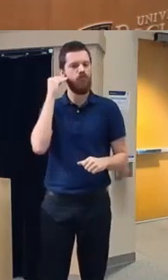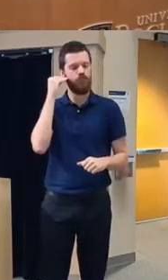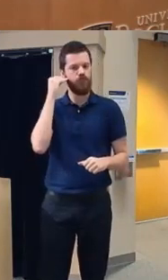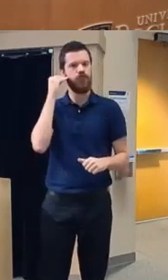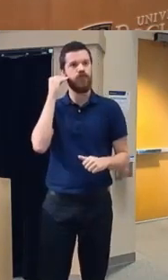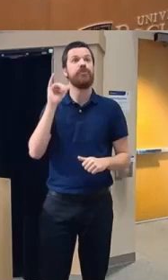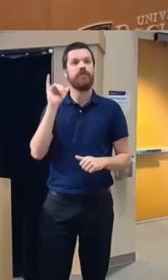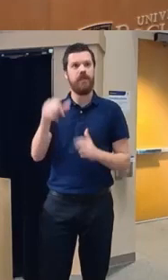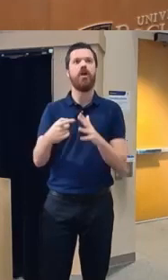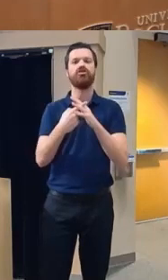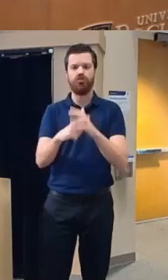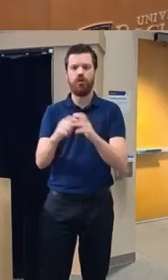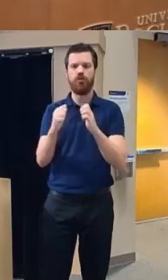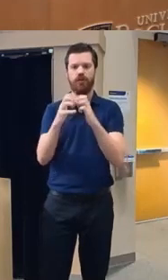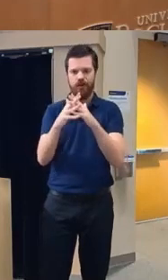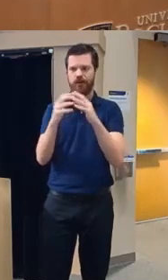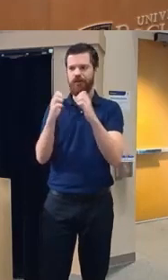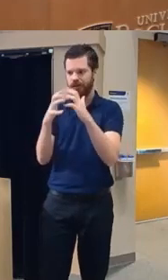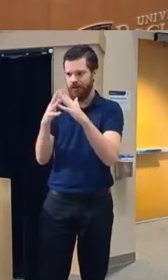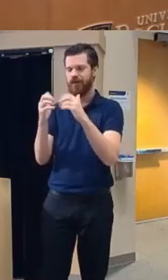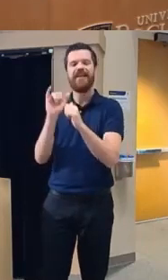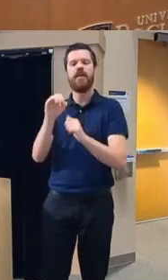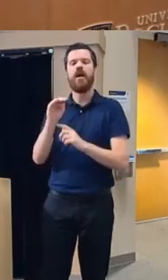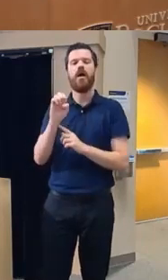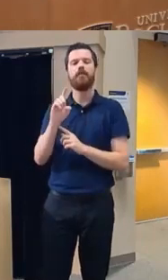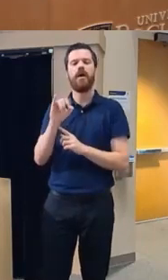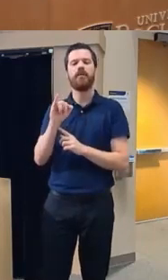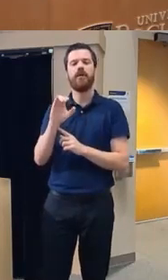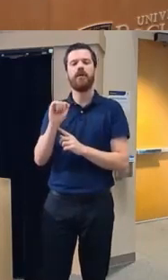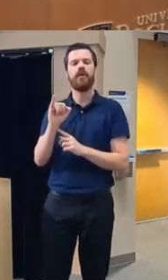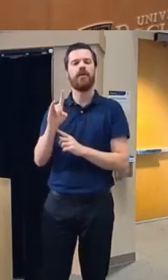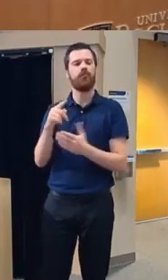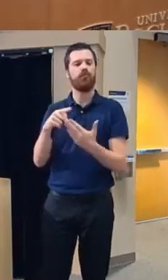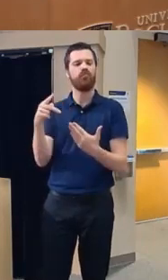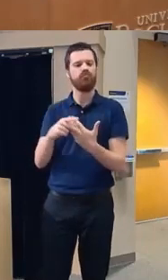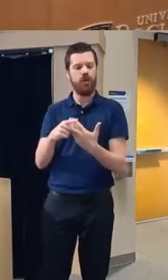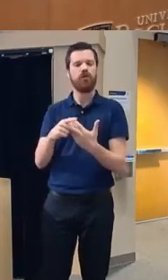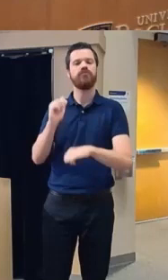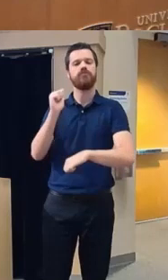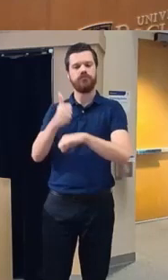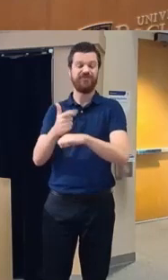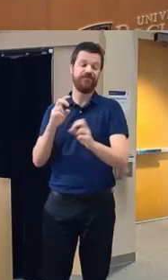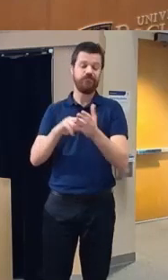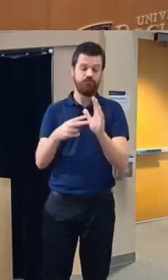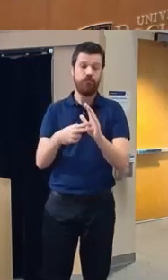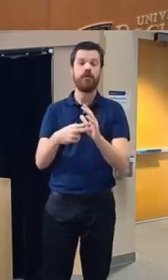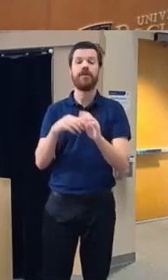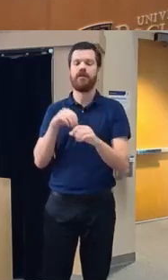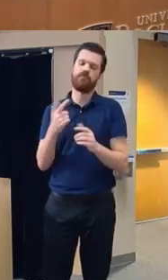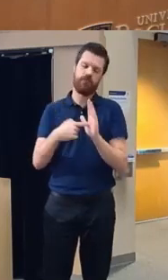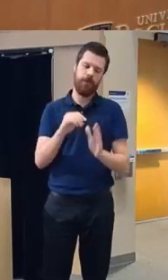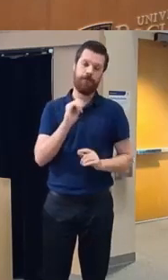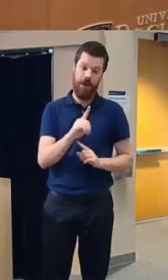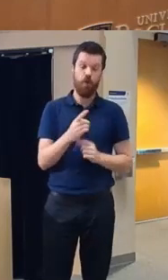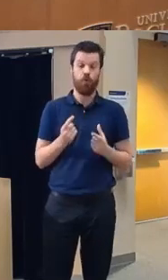getting started around the country, which are Medicaid programs, which is essentially a nurse, at least in Maryland,